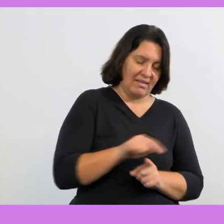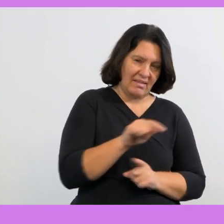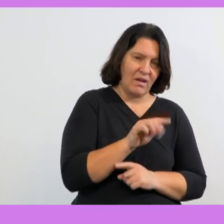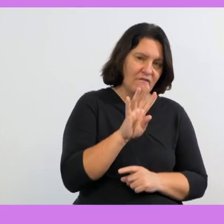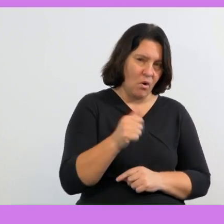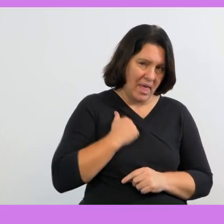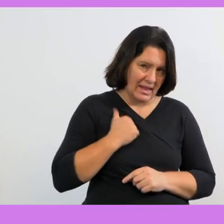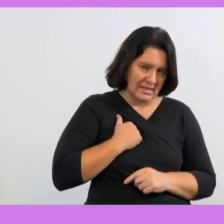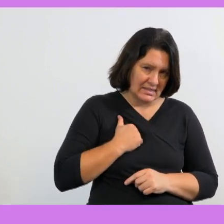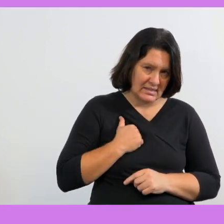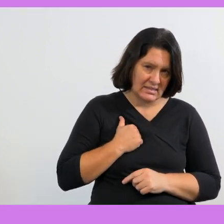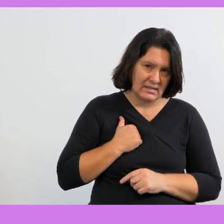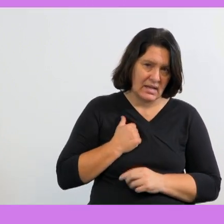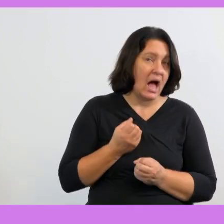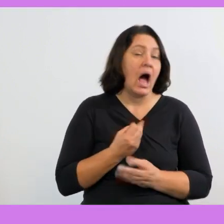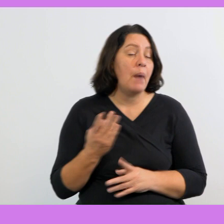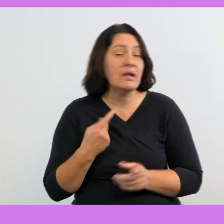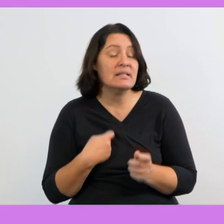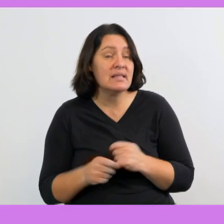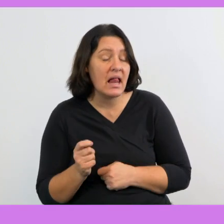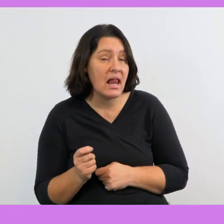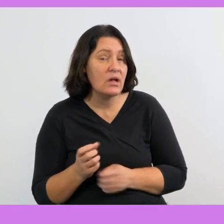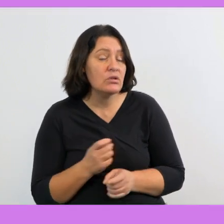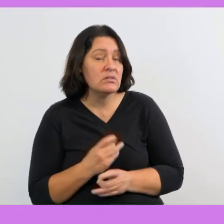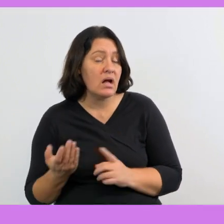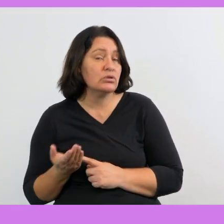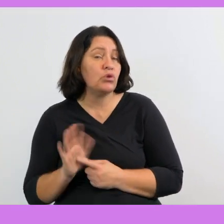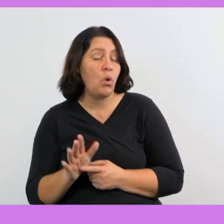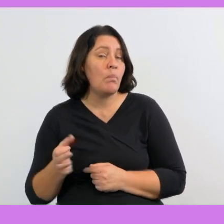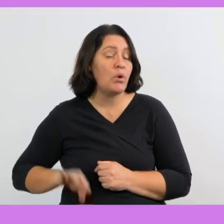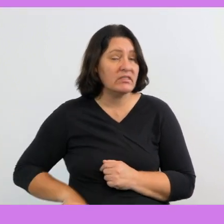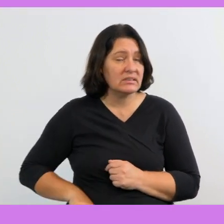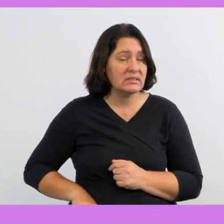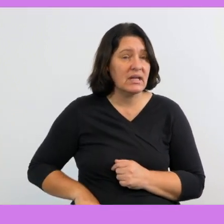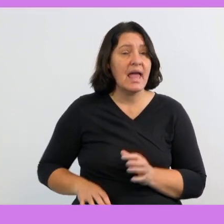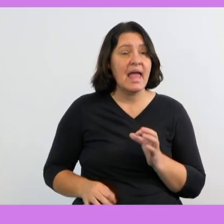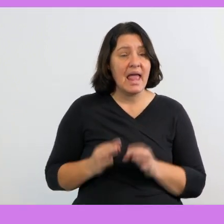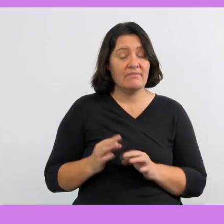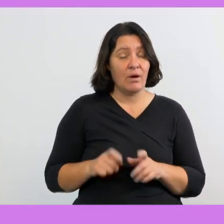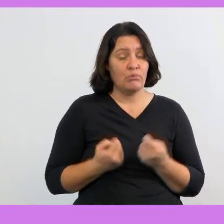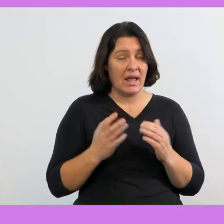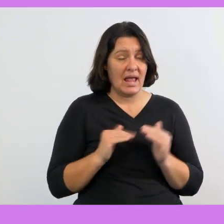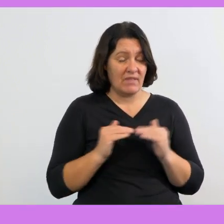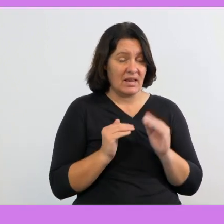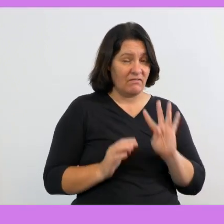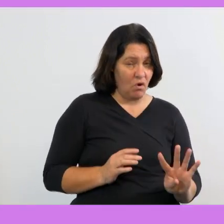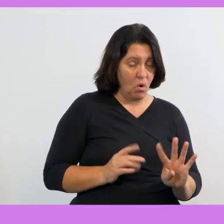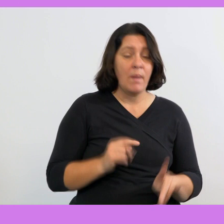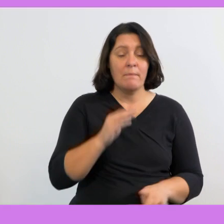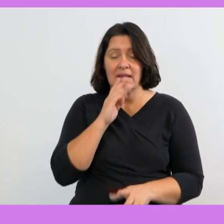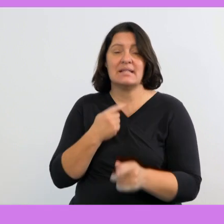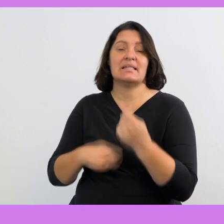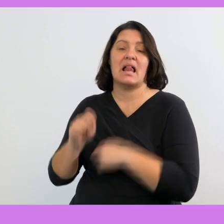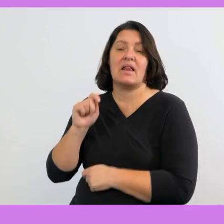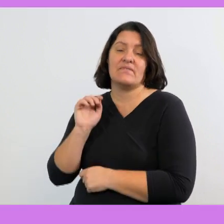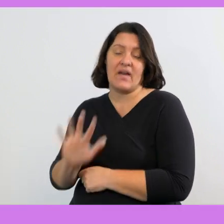here, 4 bags, right? So how many bags must Bonola sell to start showing a profit? So if the break-even point is 4,